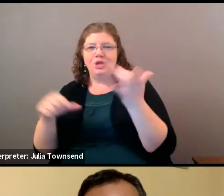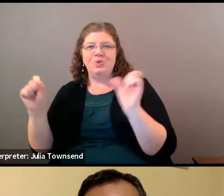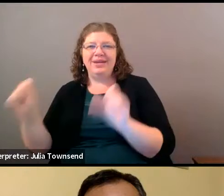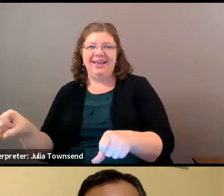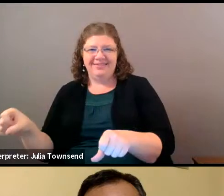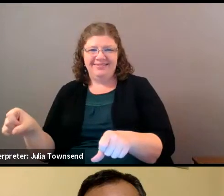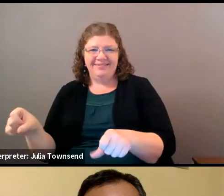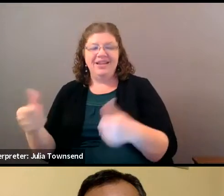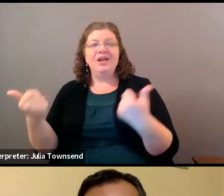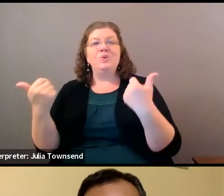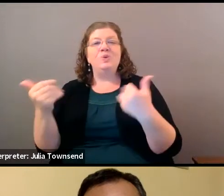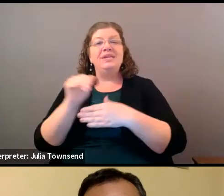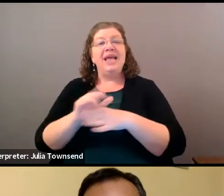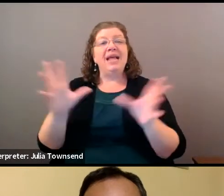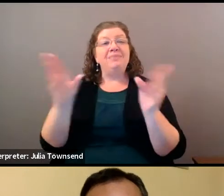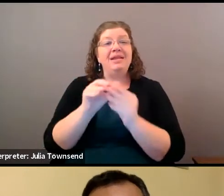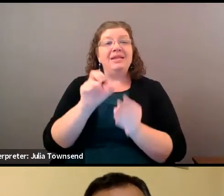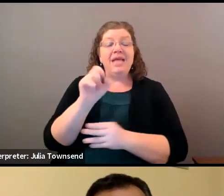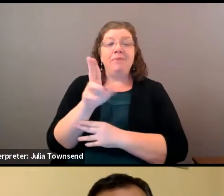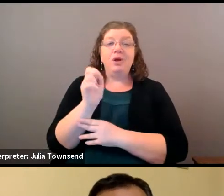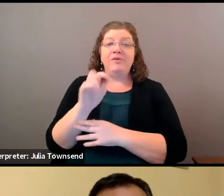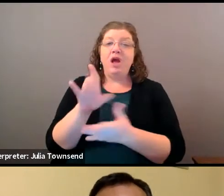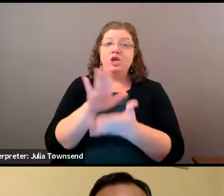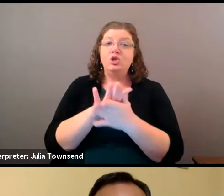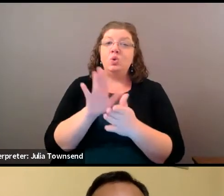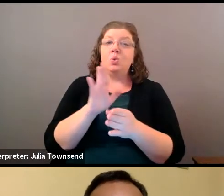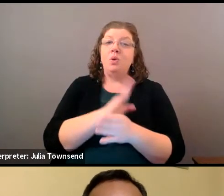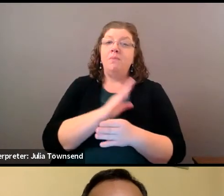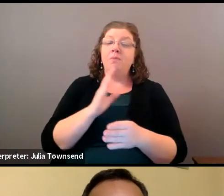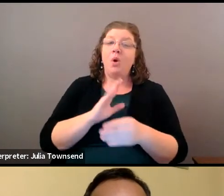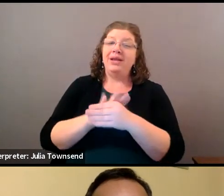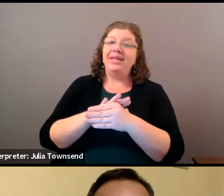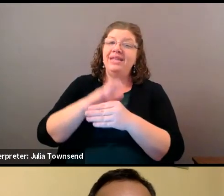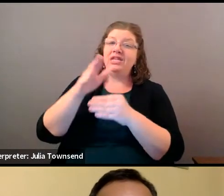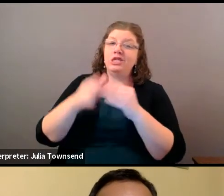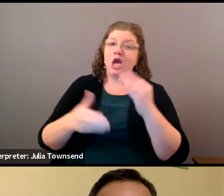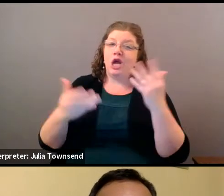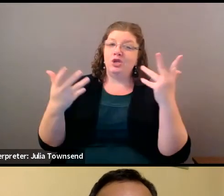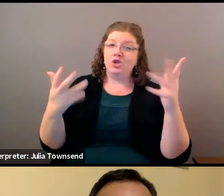Tonight's meeting of the Santa Barbara Unified School Board is adjourned. Good evening.